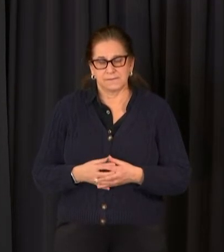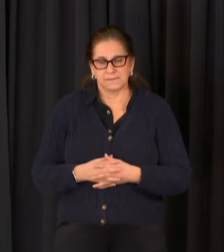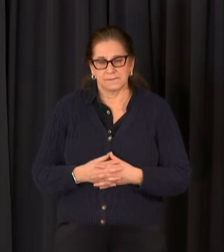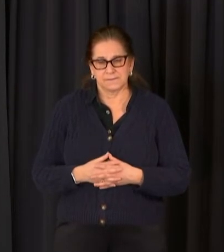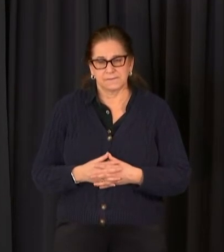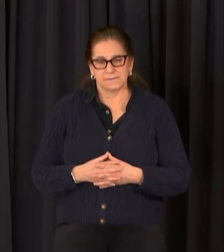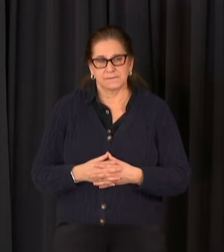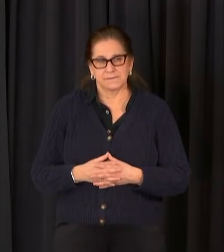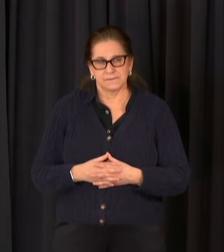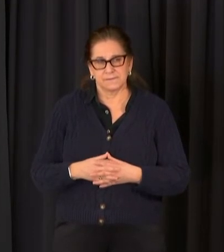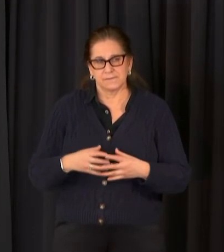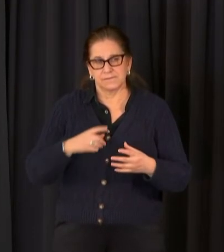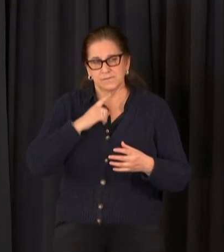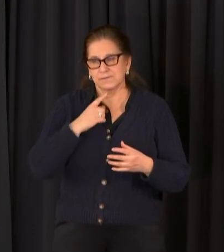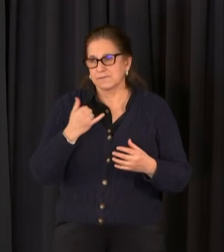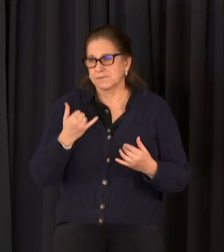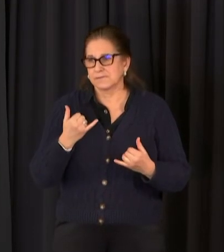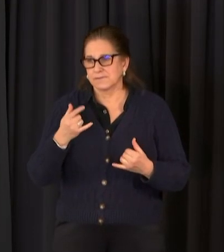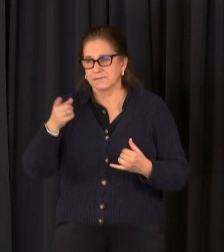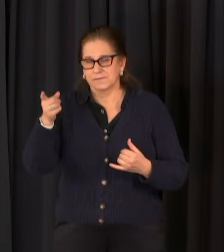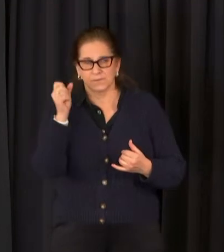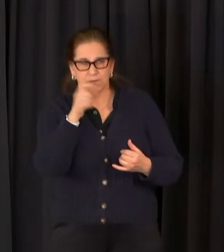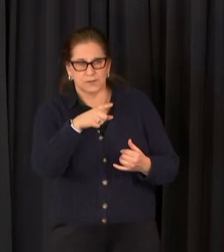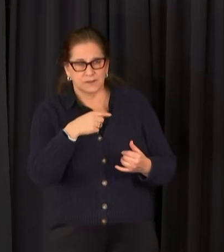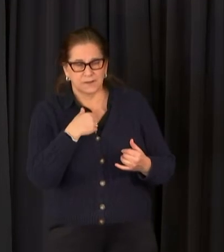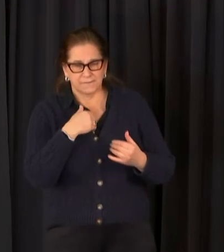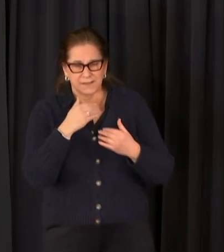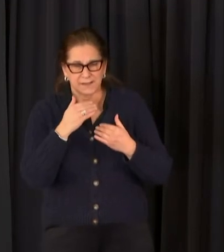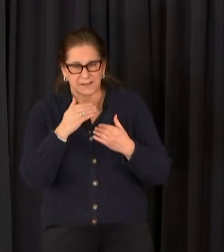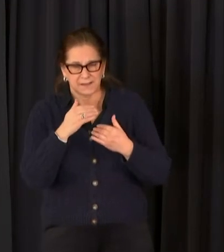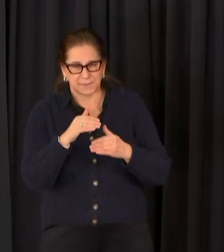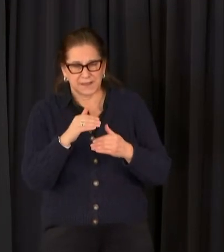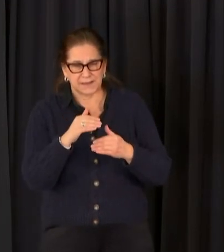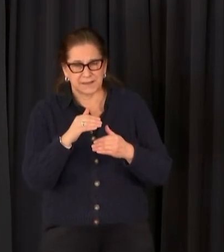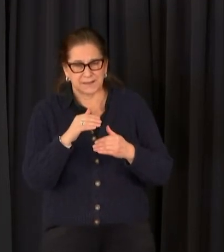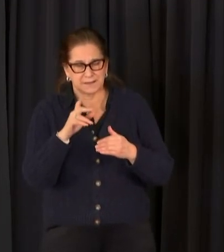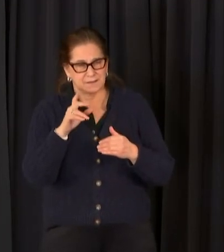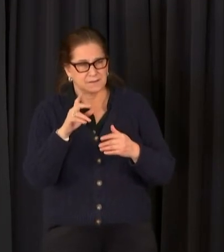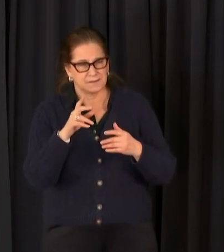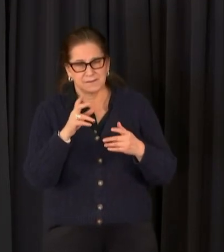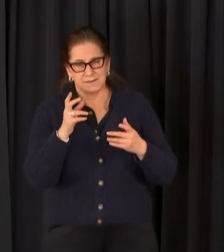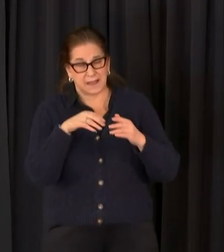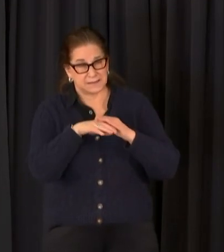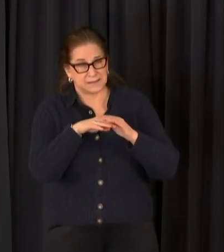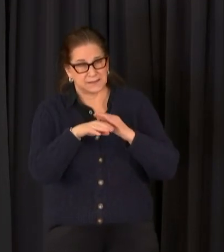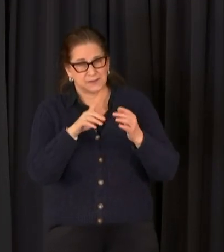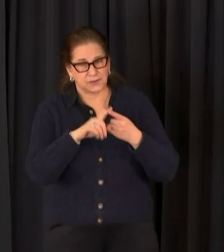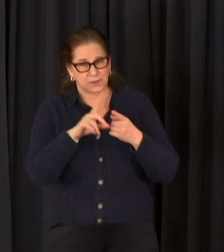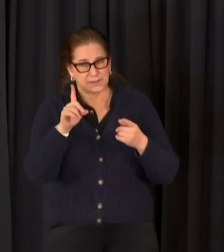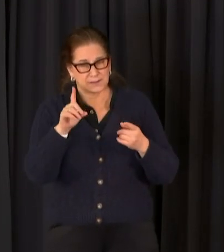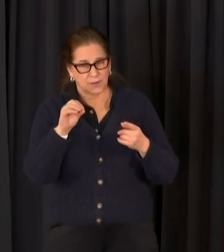very limited presence at the DOES headquarters of people working